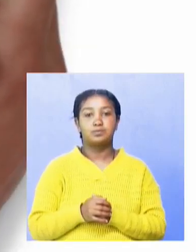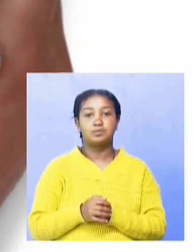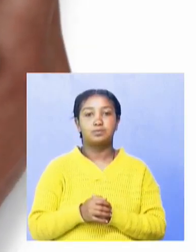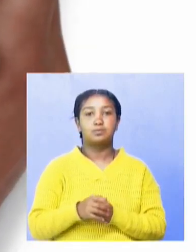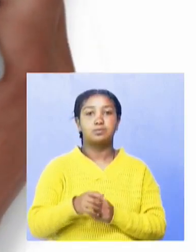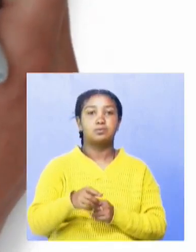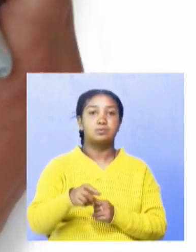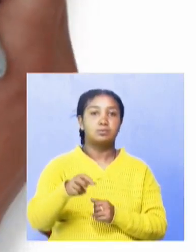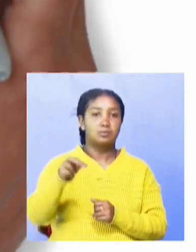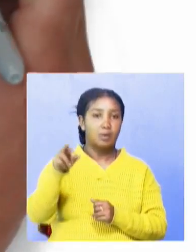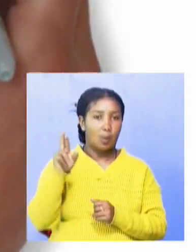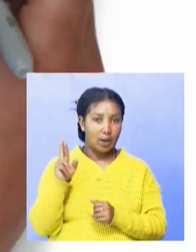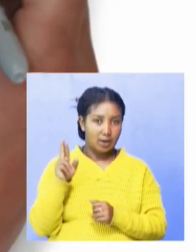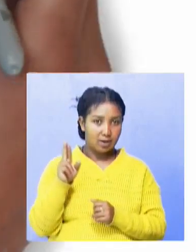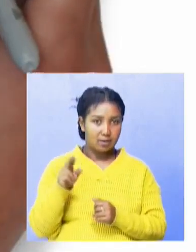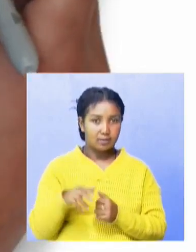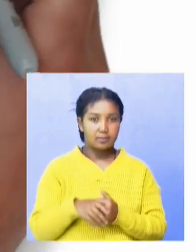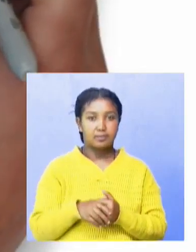were